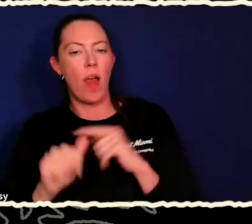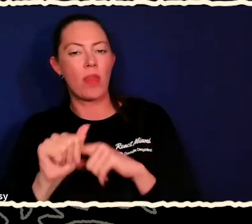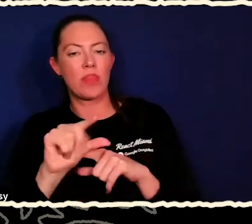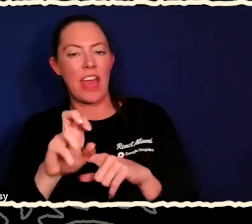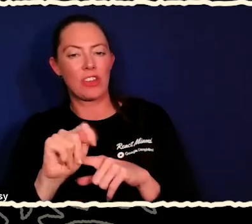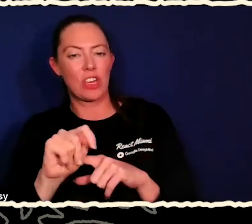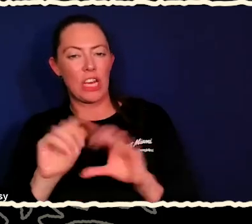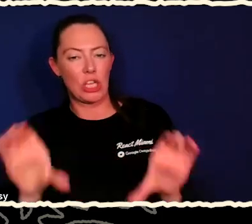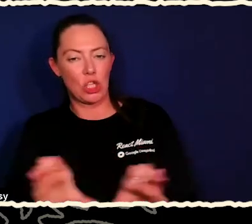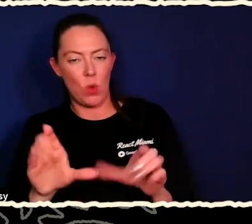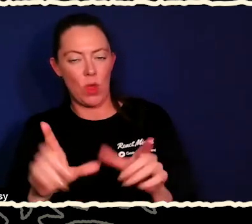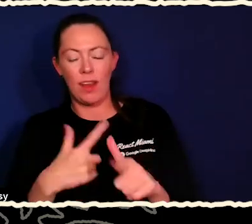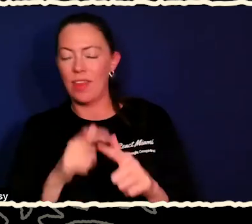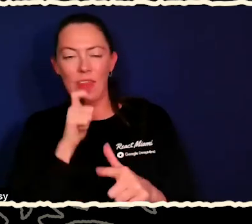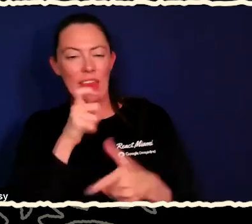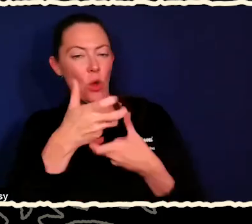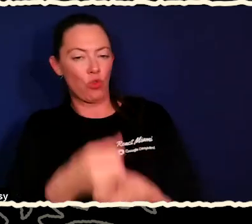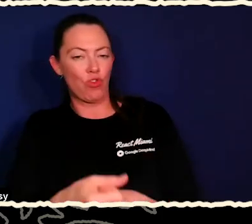they stop trusting it.